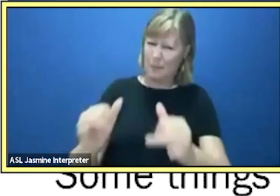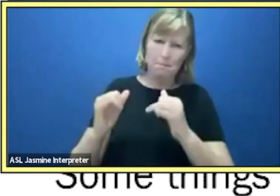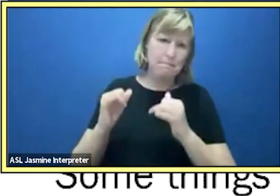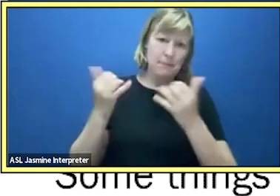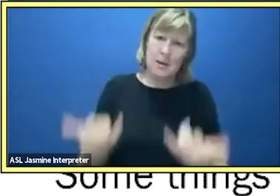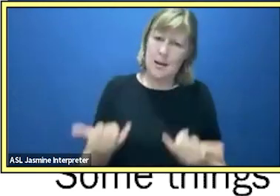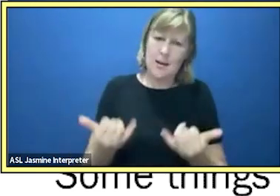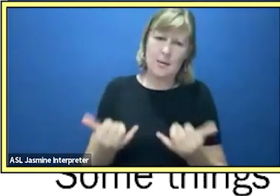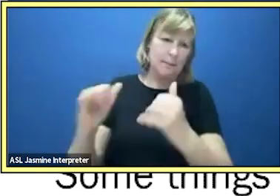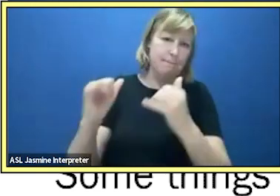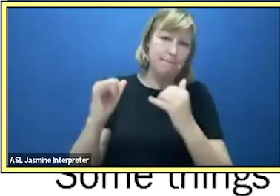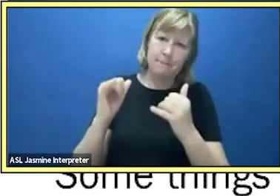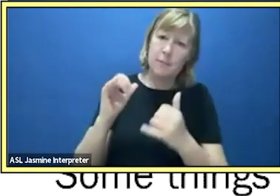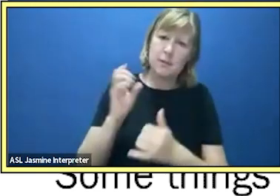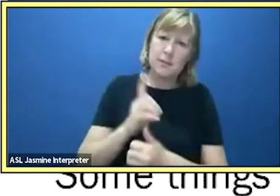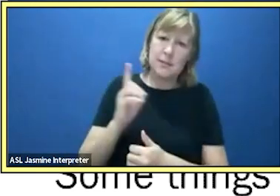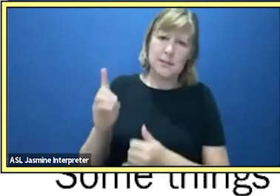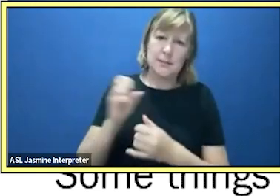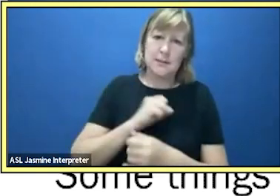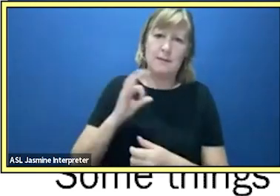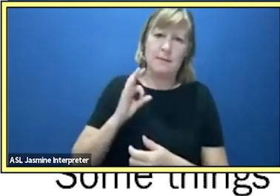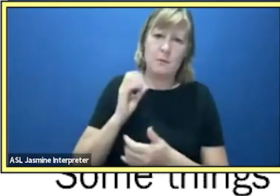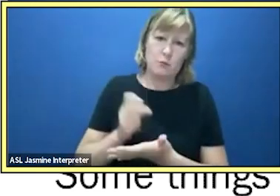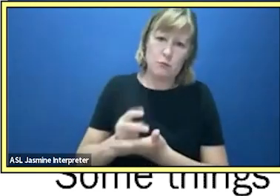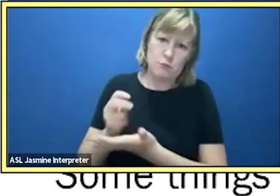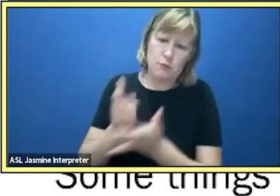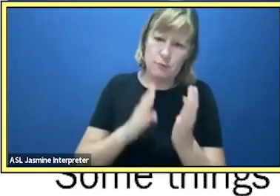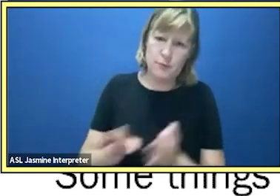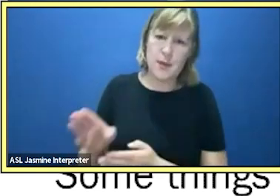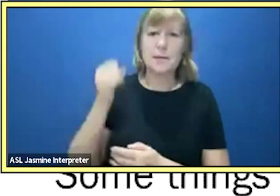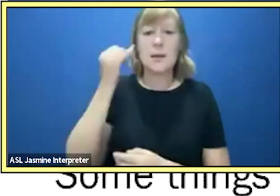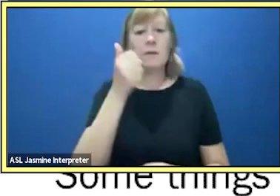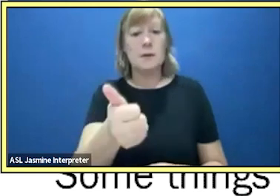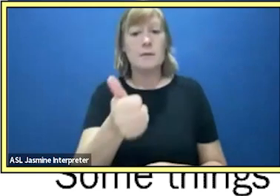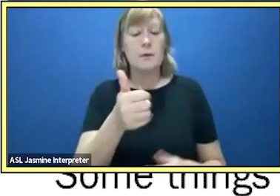now. And if you are a youth transitioning into adult